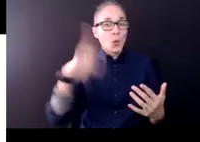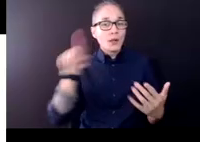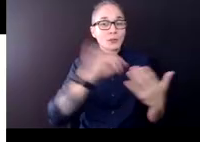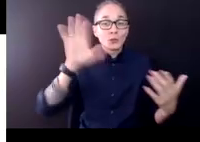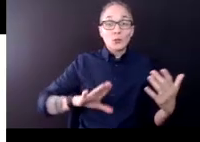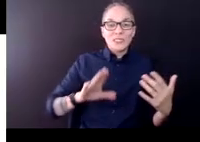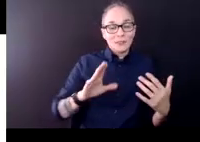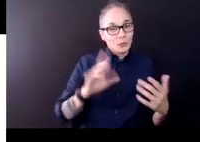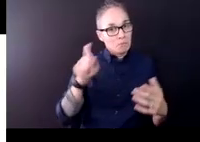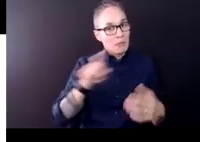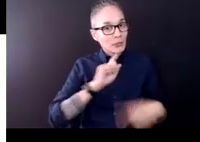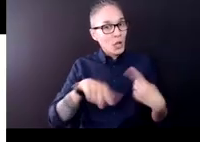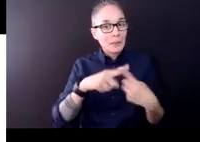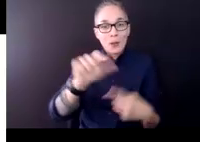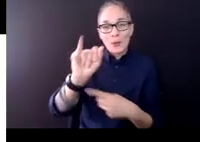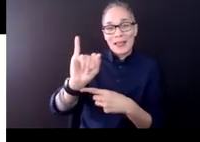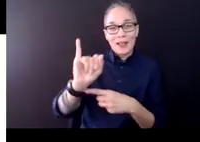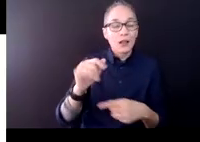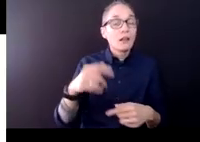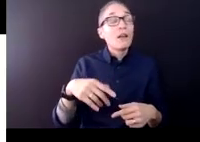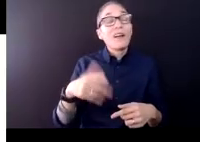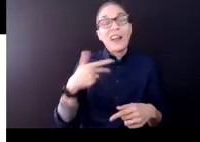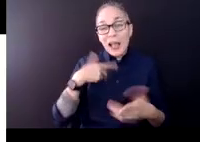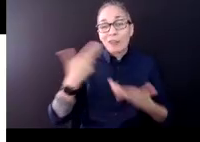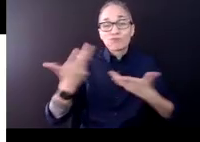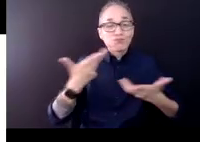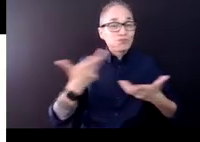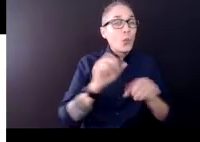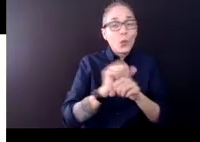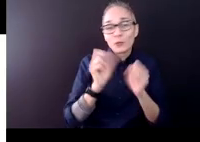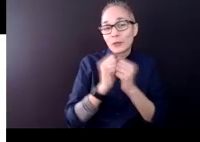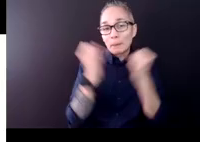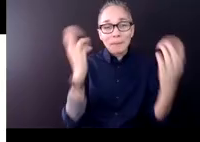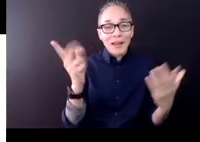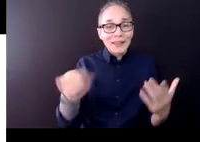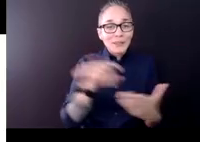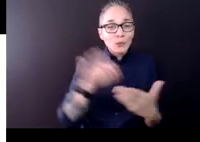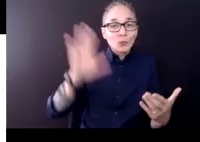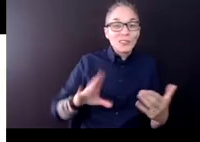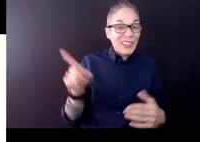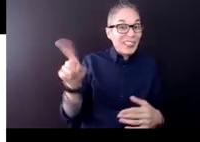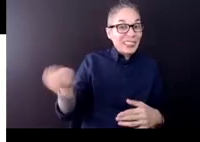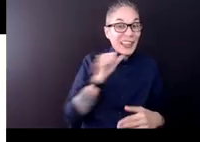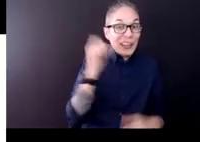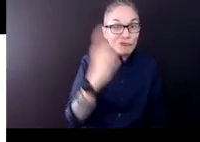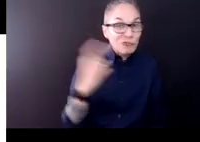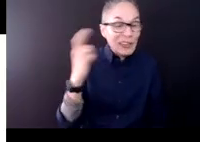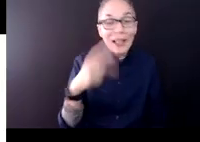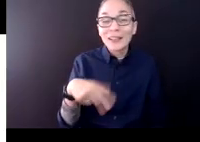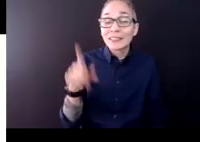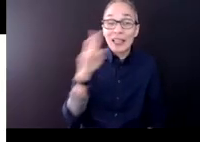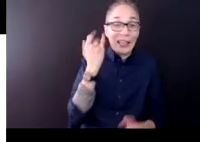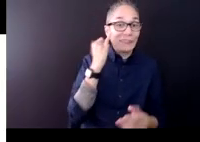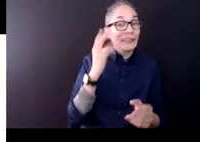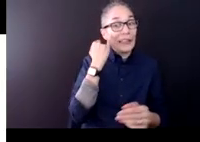Um, I've talked to a number of students actually who they didn't know that their misuse of